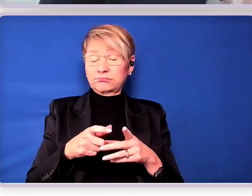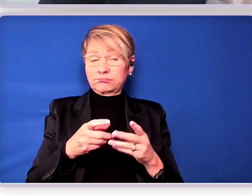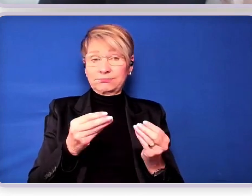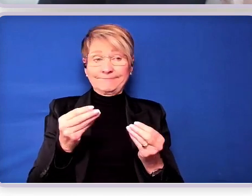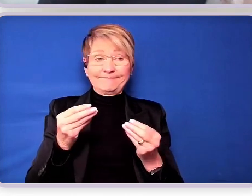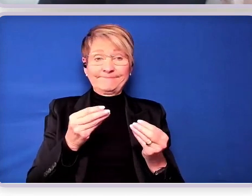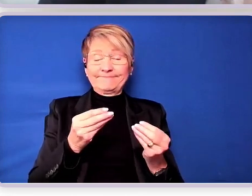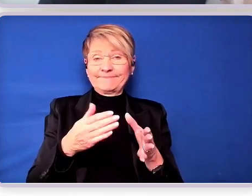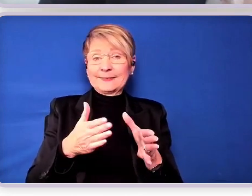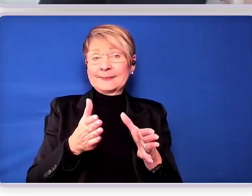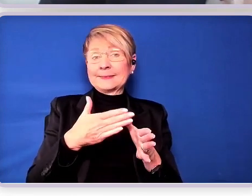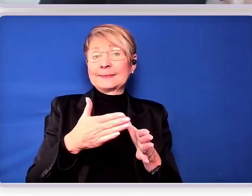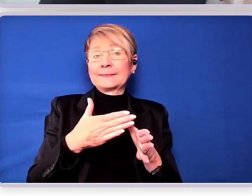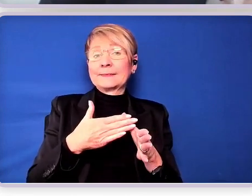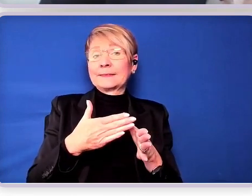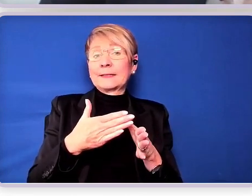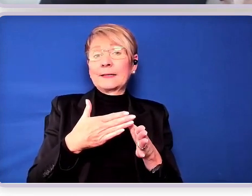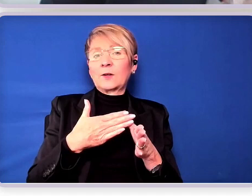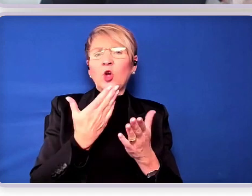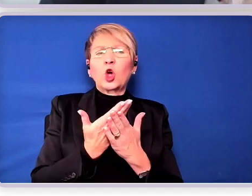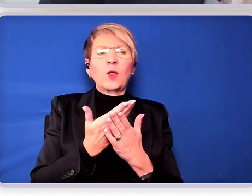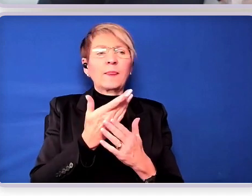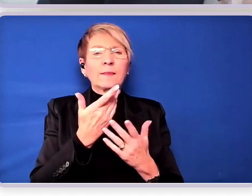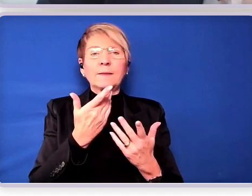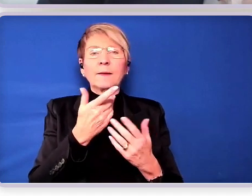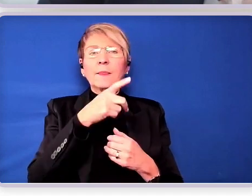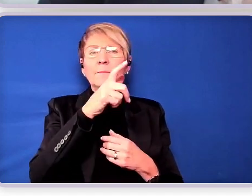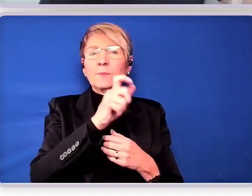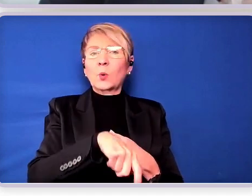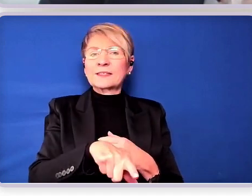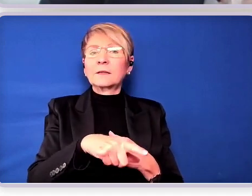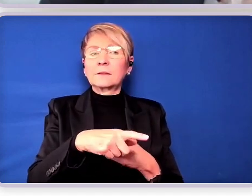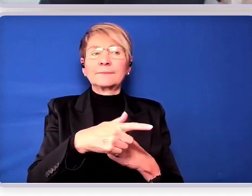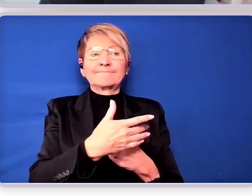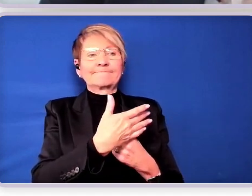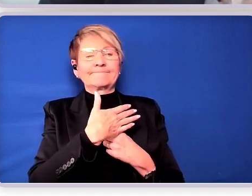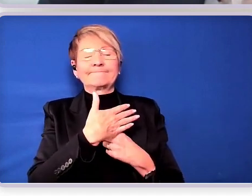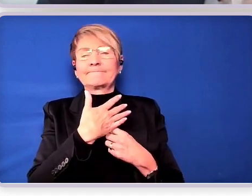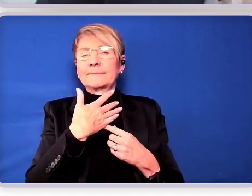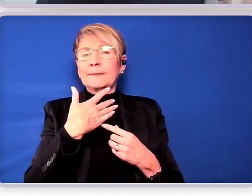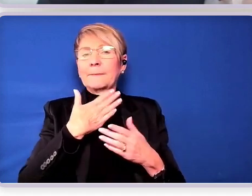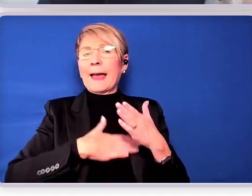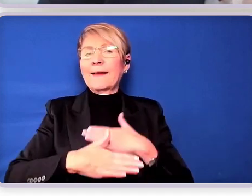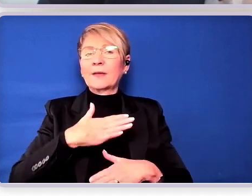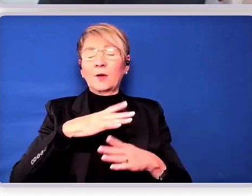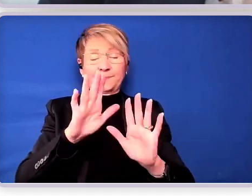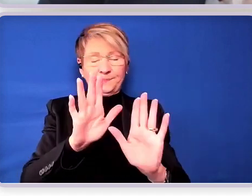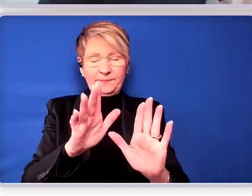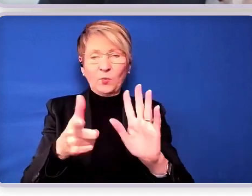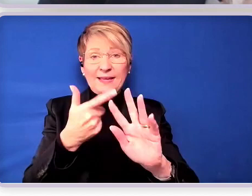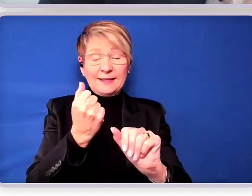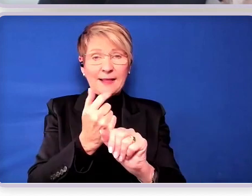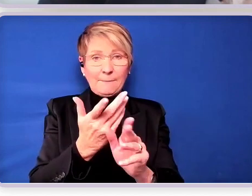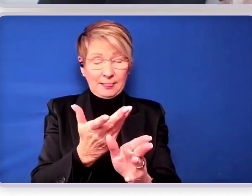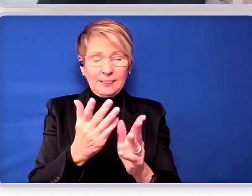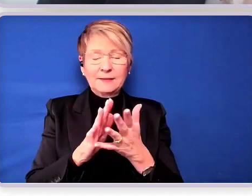on the behaviour of the person vilifying you. So, for example, let's pretend